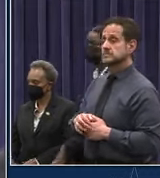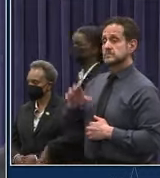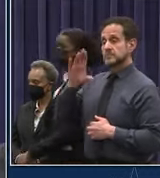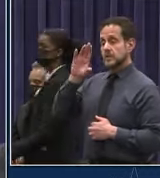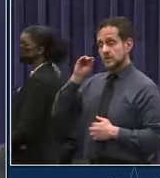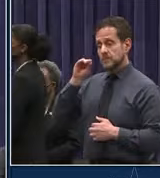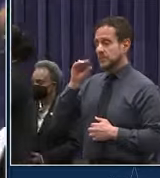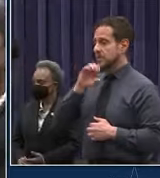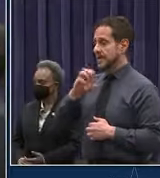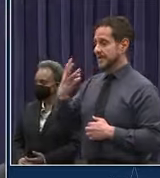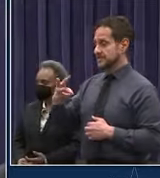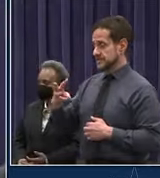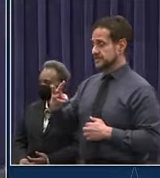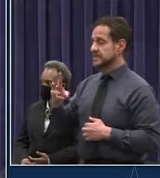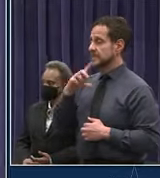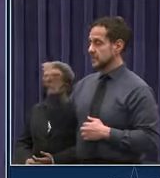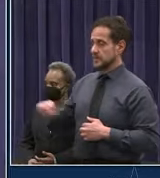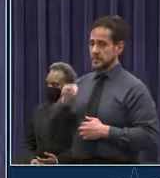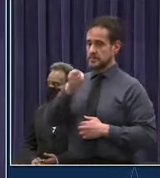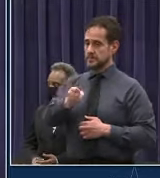Erica from Univision Chicago.